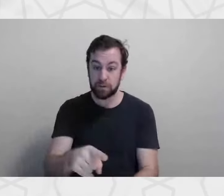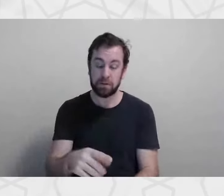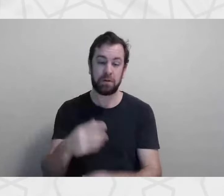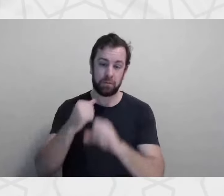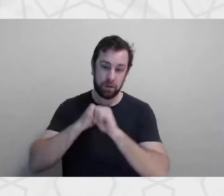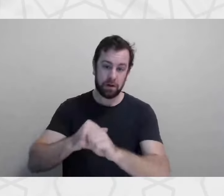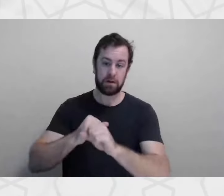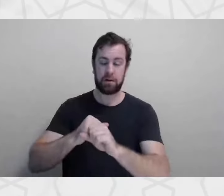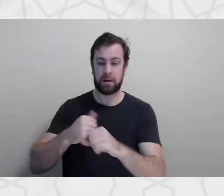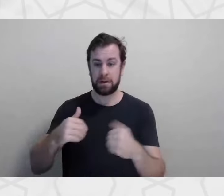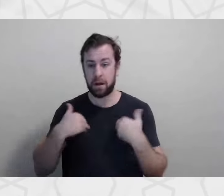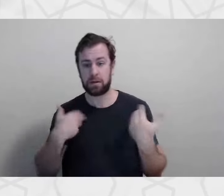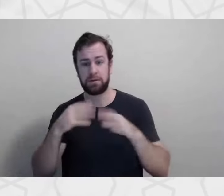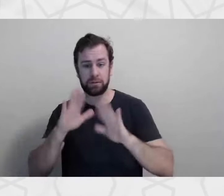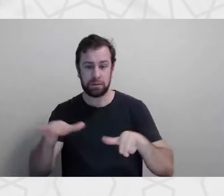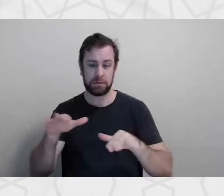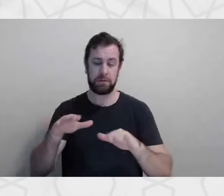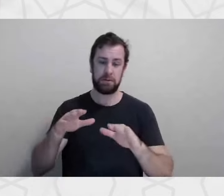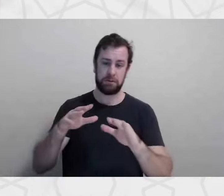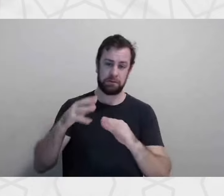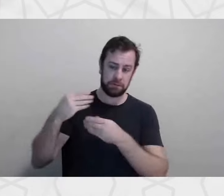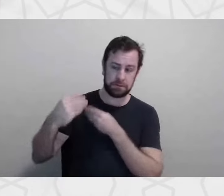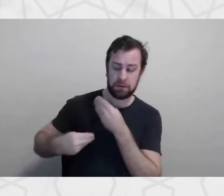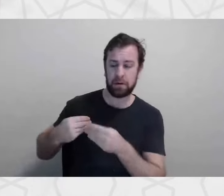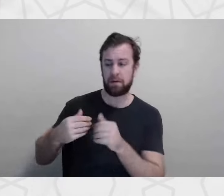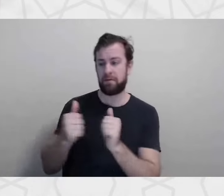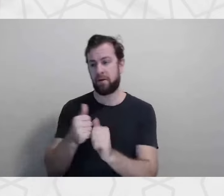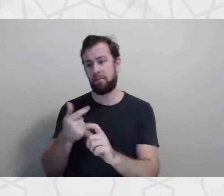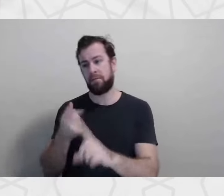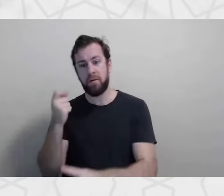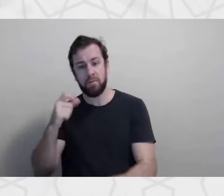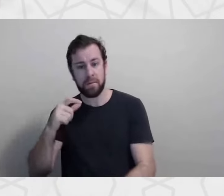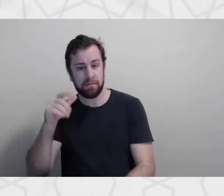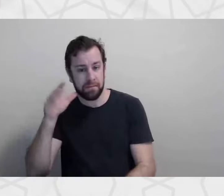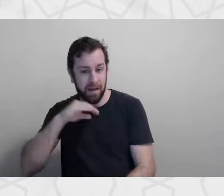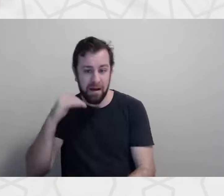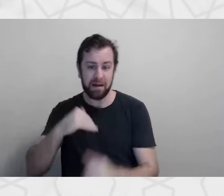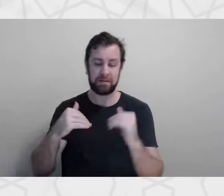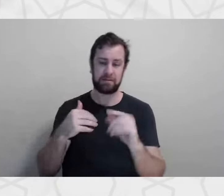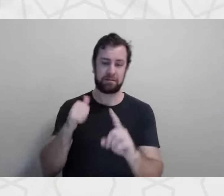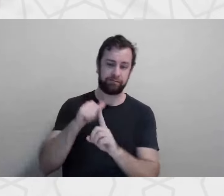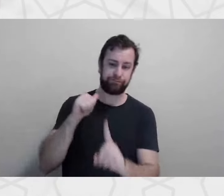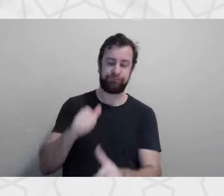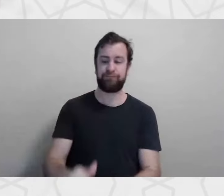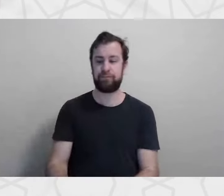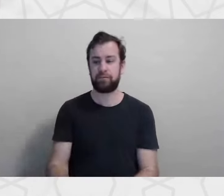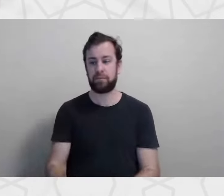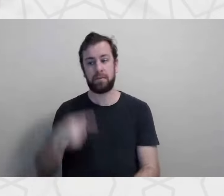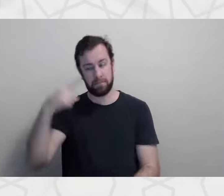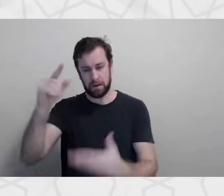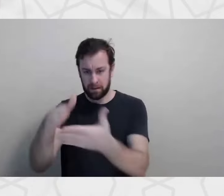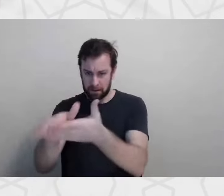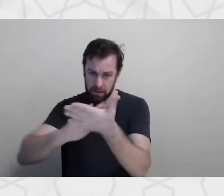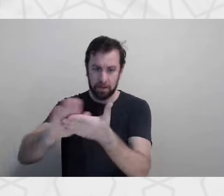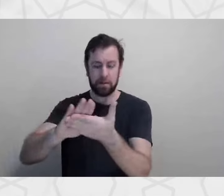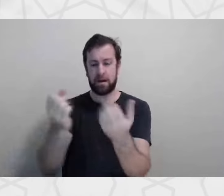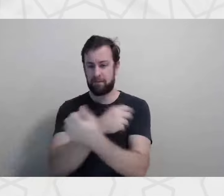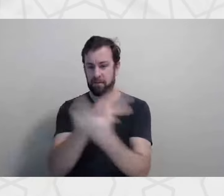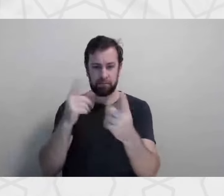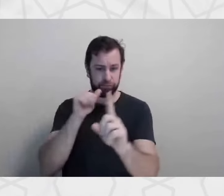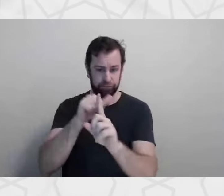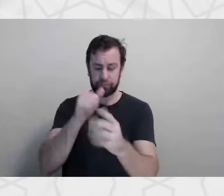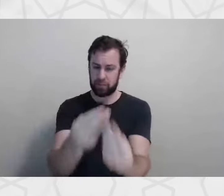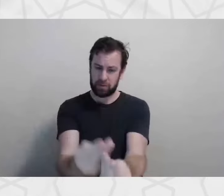younger children, our generations, from the lies and deceptions. And may Allah subhanahu wa ta'ala clear up these deceptions in the